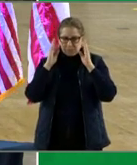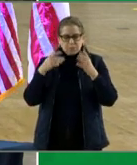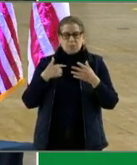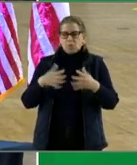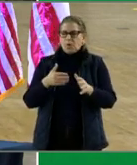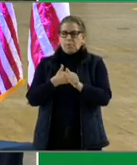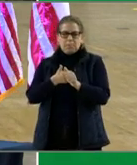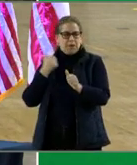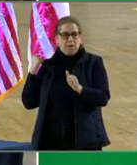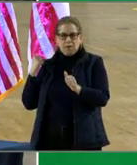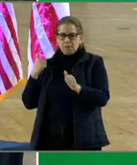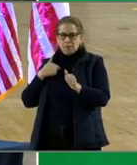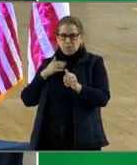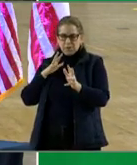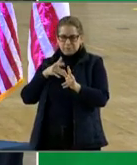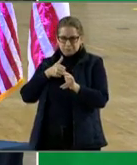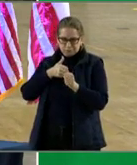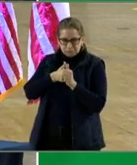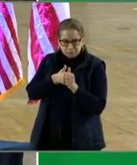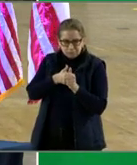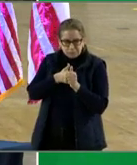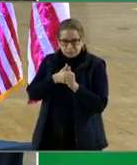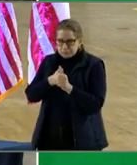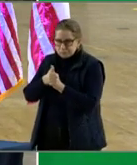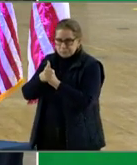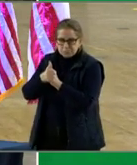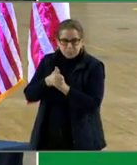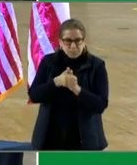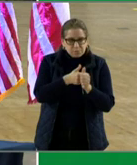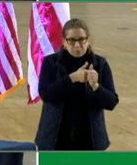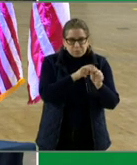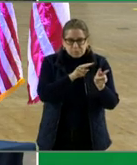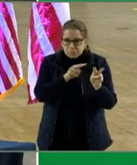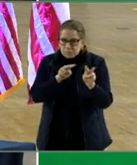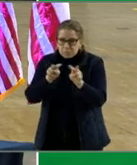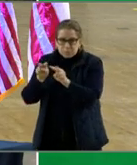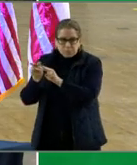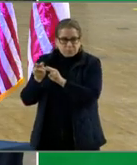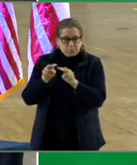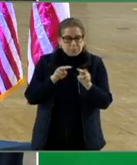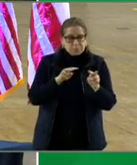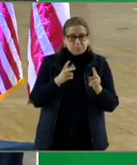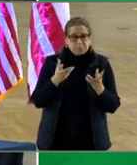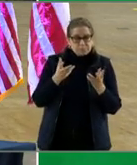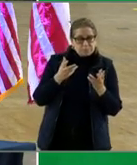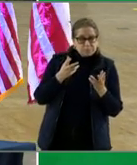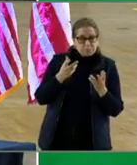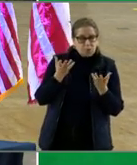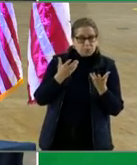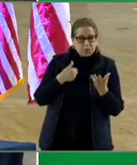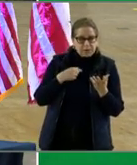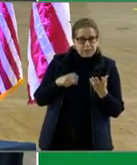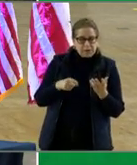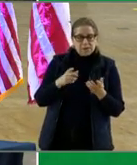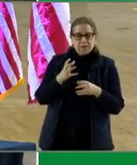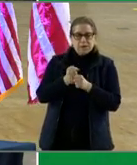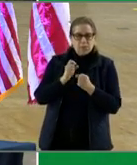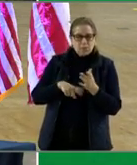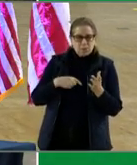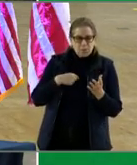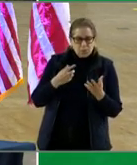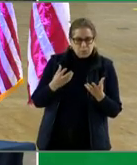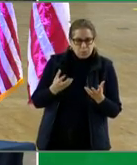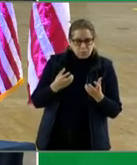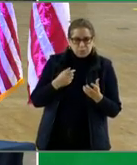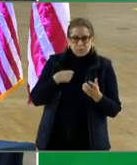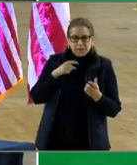we can, but make sure we have what we need as we need it and stay ahead of as we're going up our curve. And the last